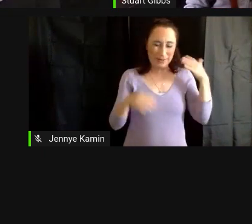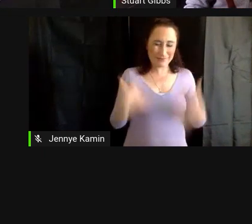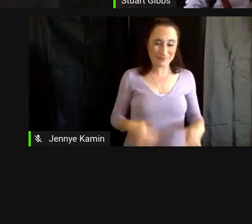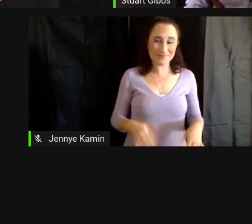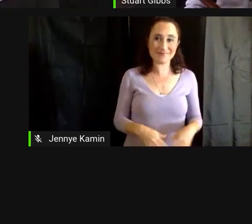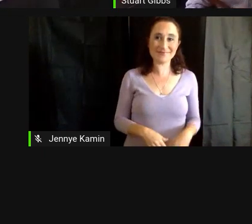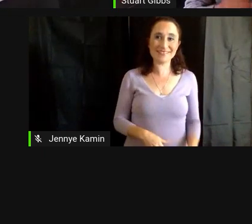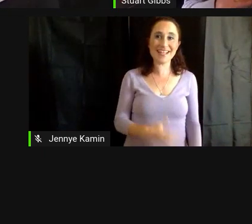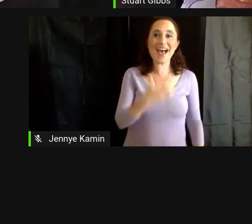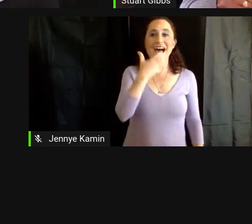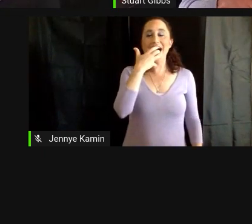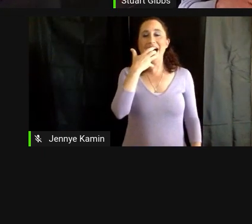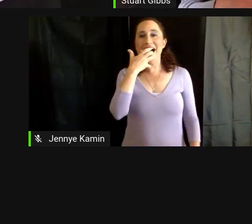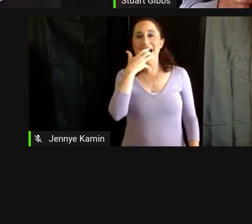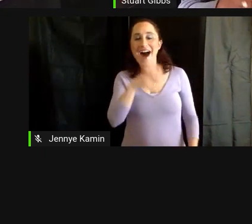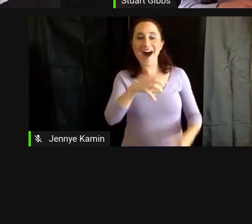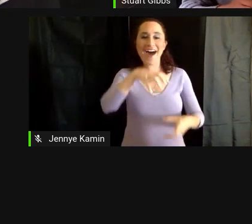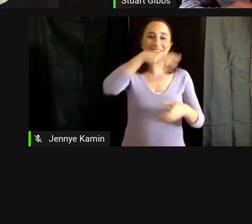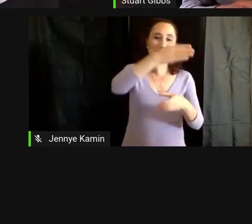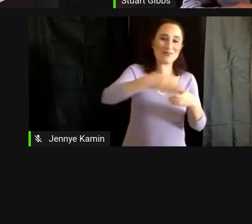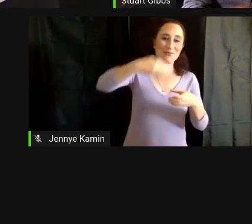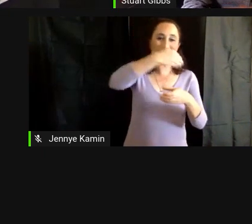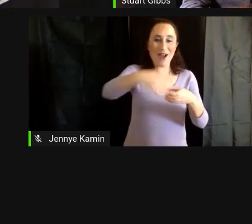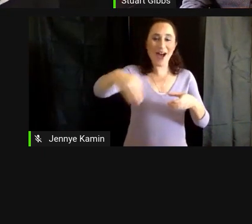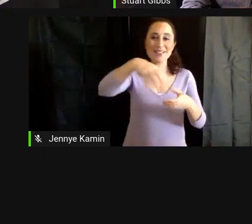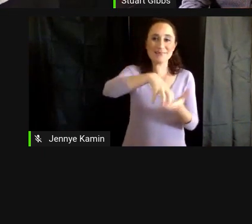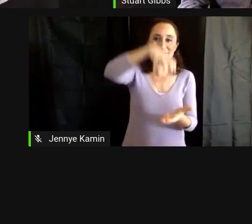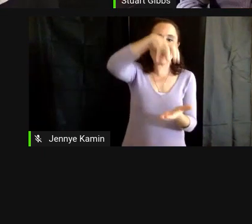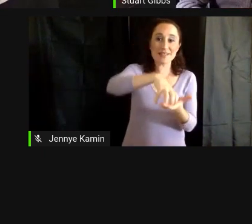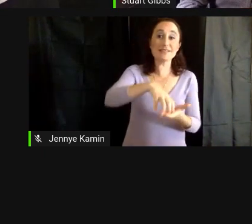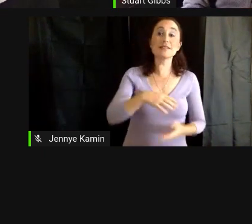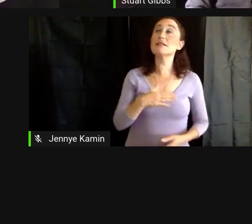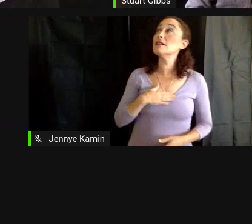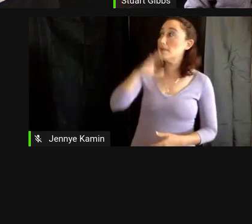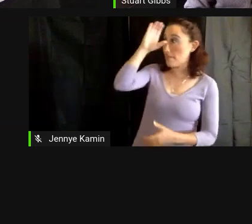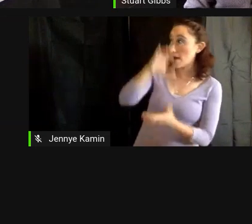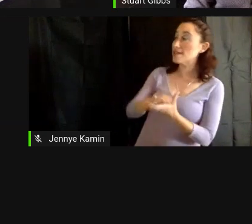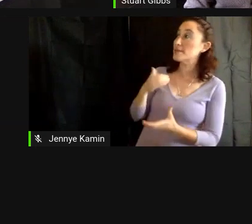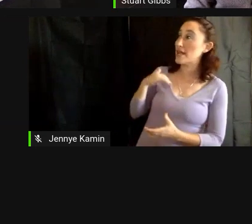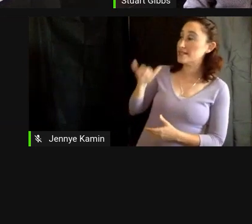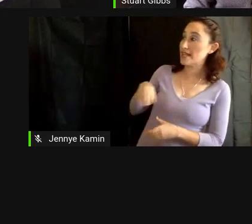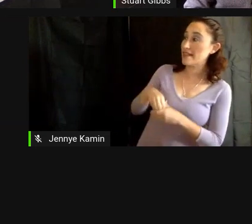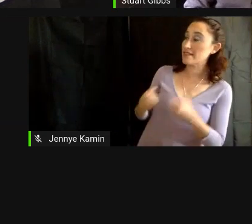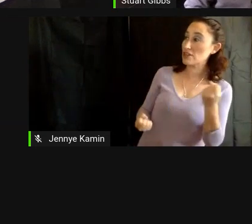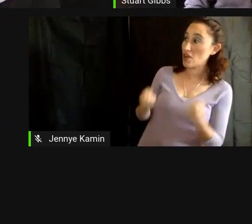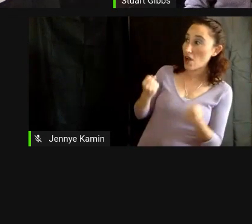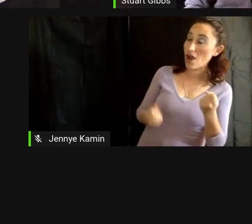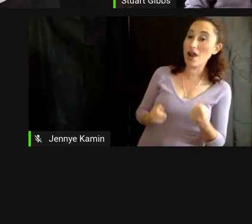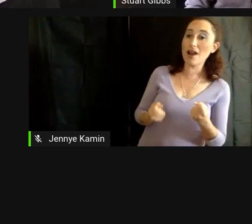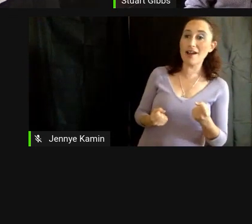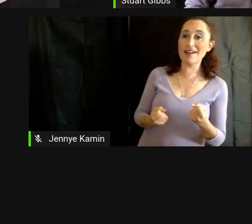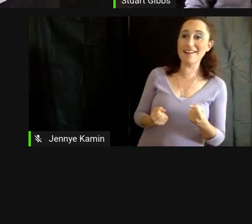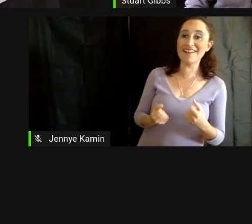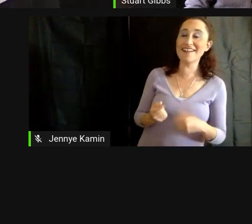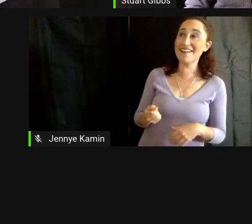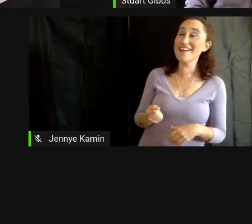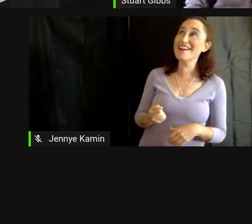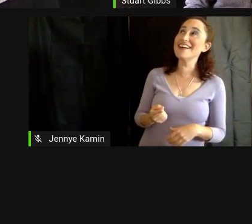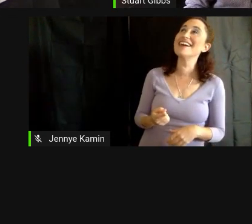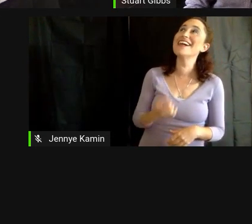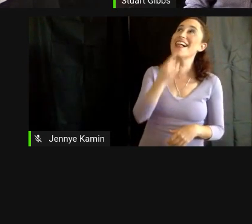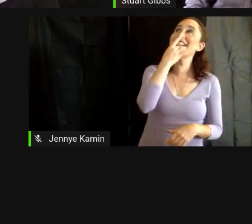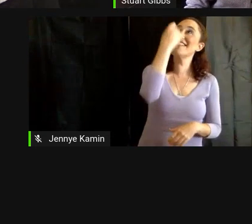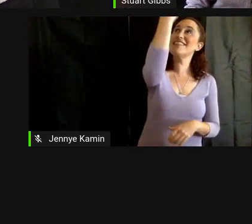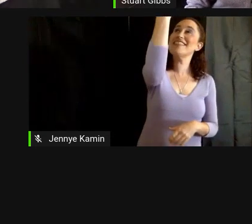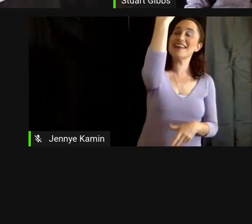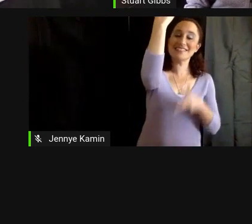Hot cross buns. My husband has a recorder. He keeps it in the car and he plays it when he gets to stoplights. Is that what,